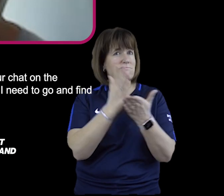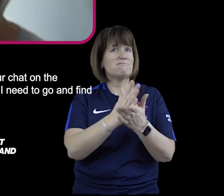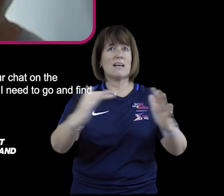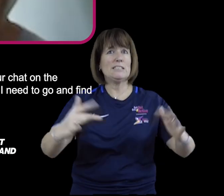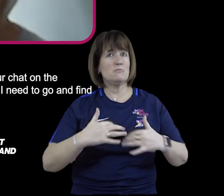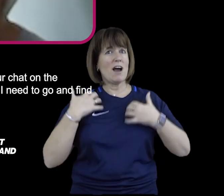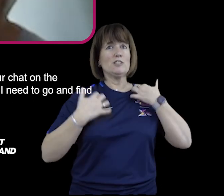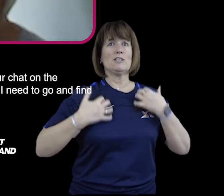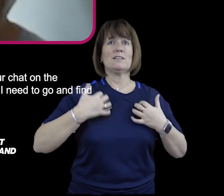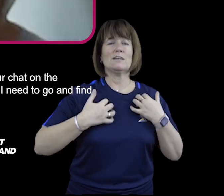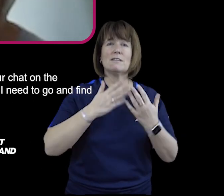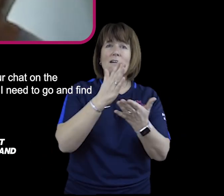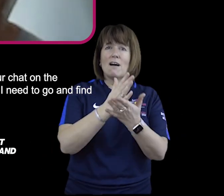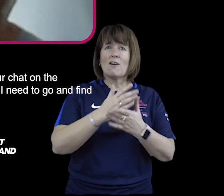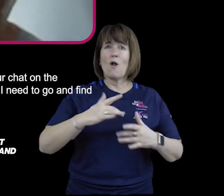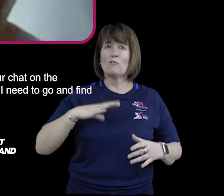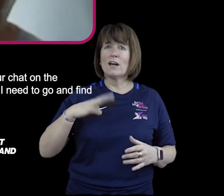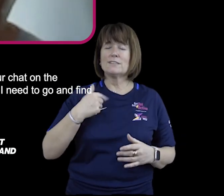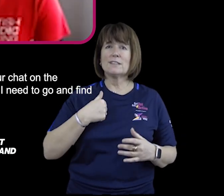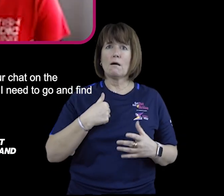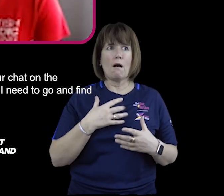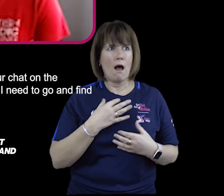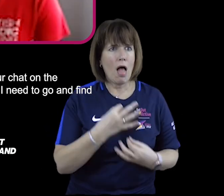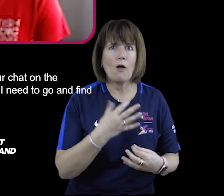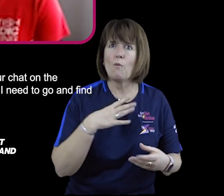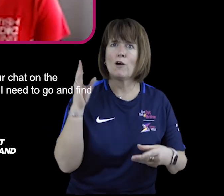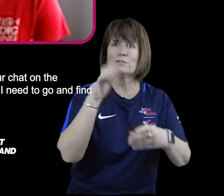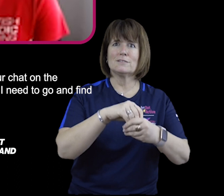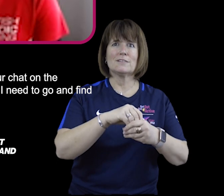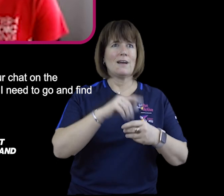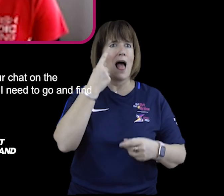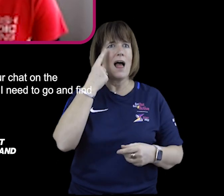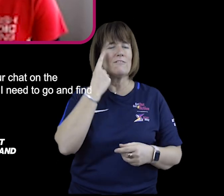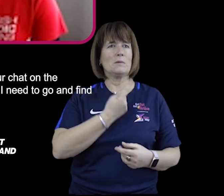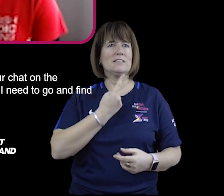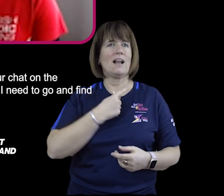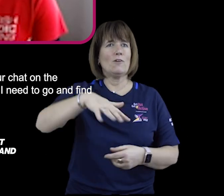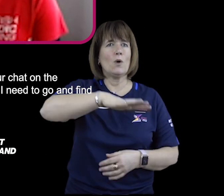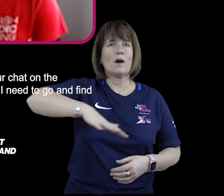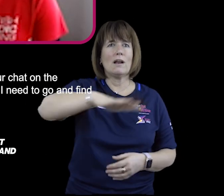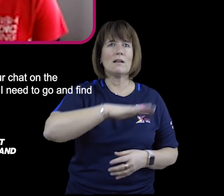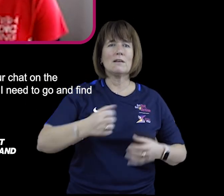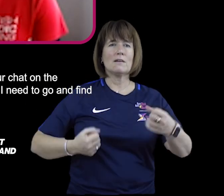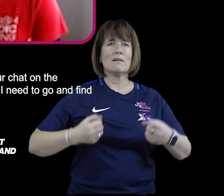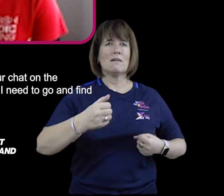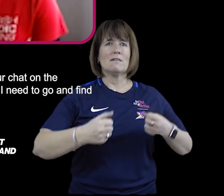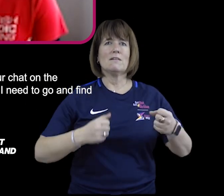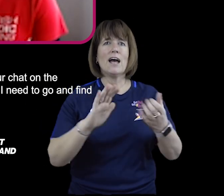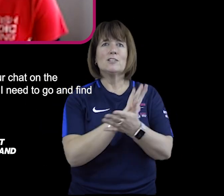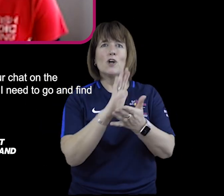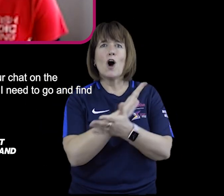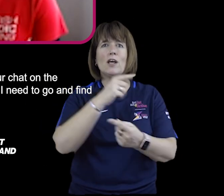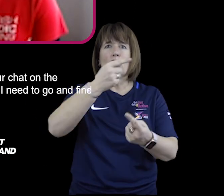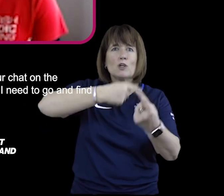You are incredibly inspiring, both of you. I feel like I've already got the bug and I need to go and find my local